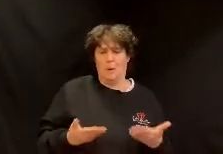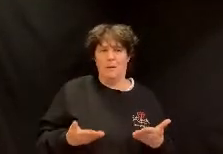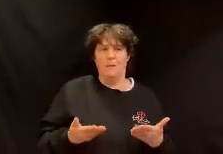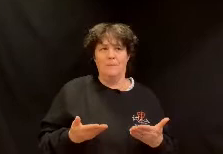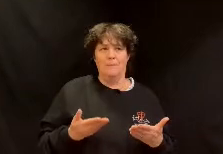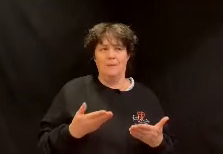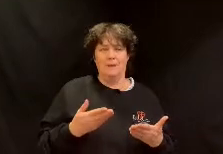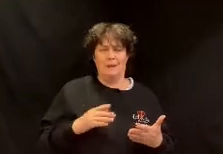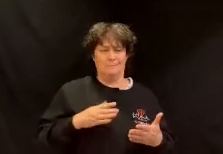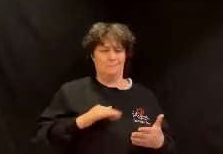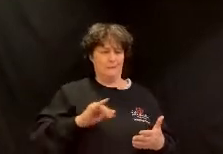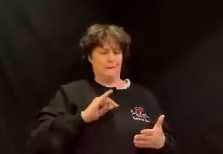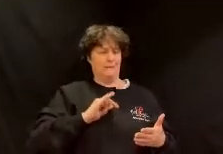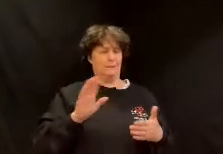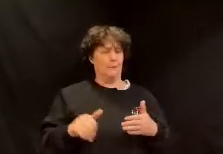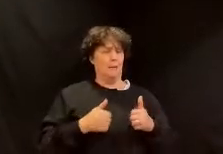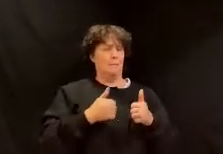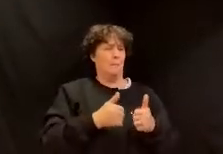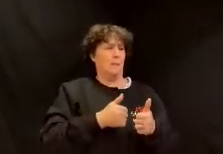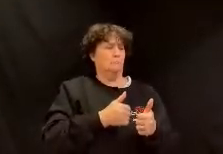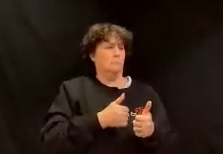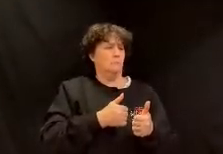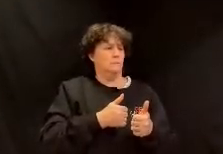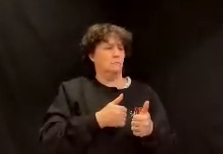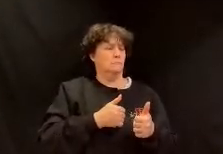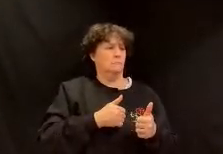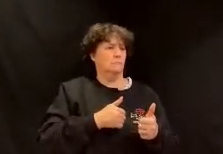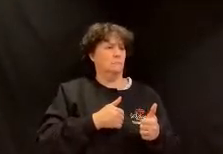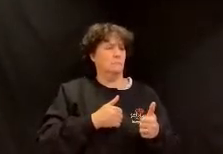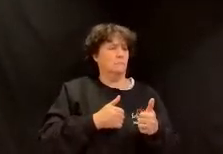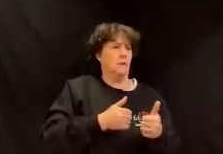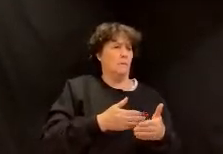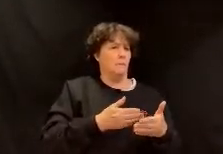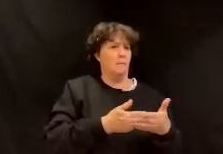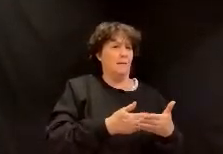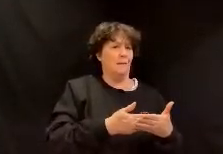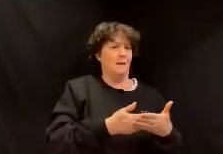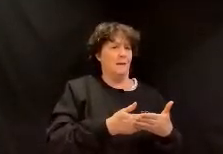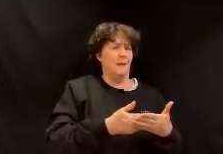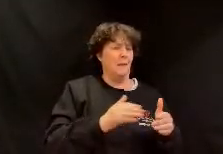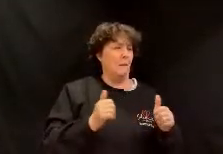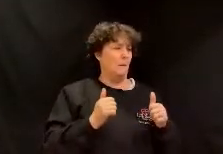start gaining on it. So I pulled up beside of him, cruising, and I said, hey, buddy.